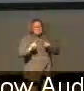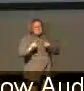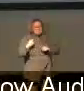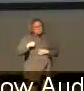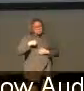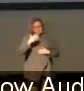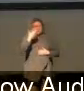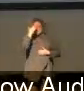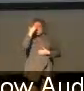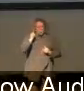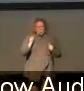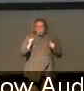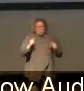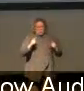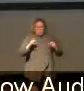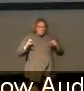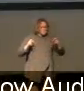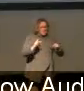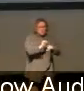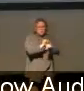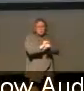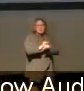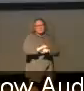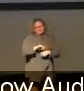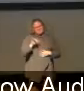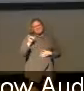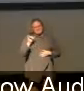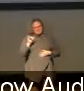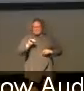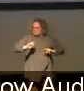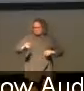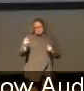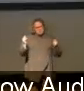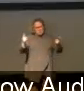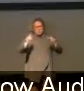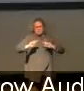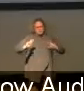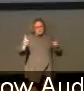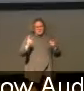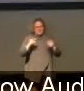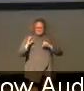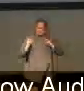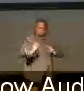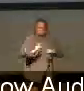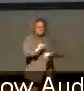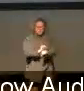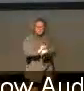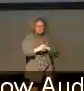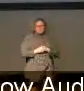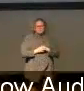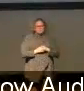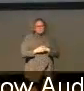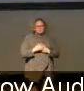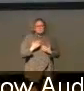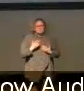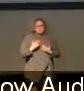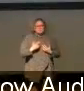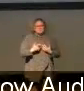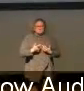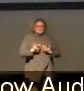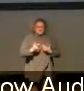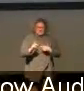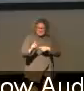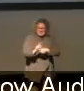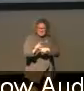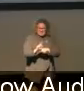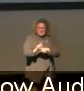deck means all hands on deck. We don't want to go in a direction of discipline, but that's a possibility. But